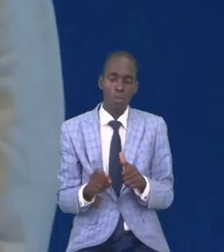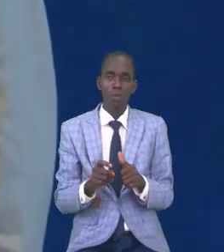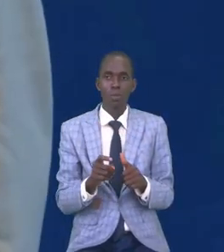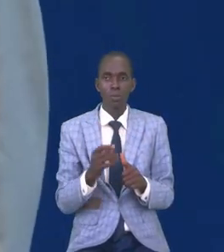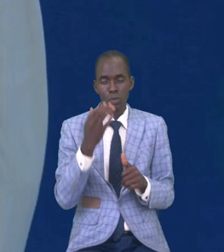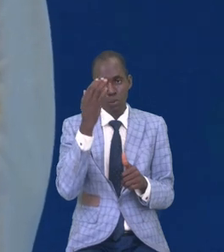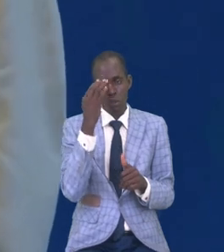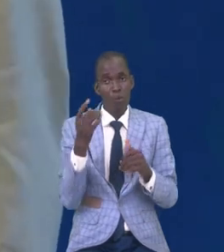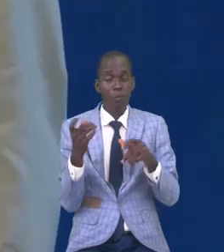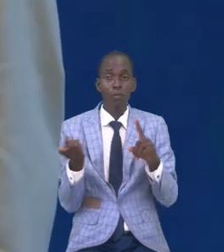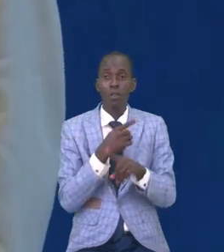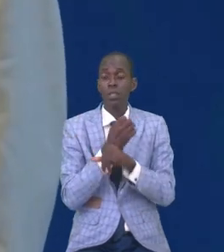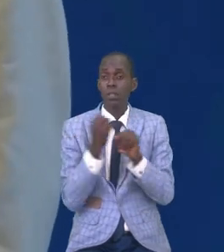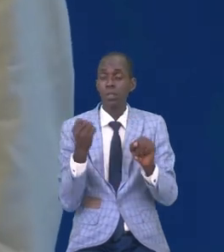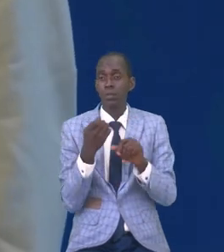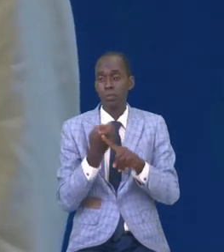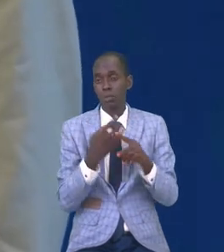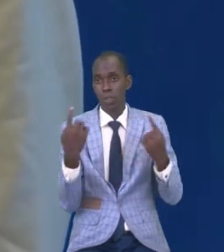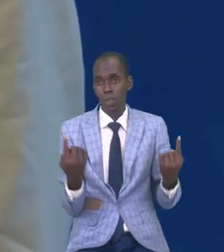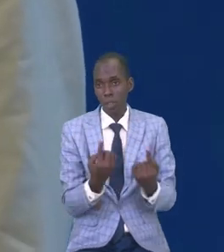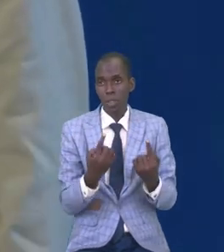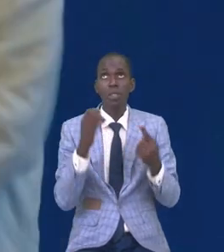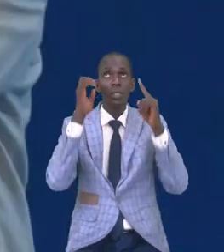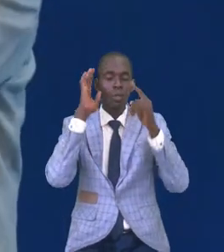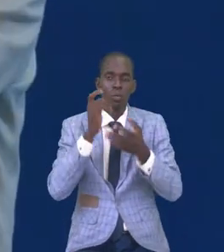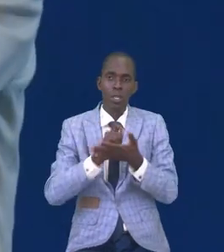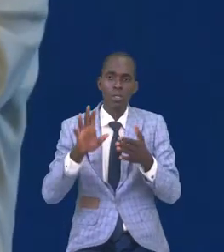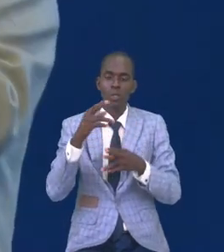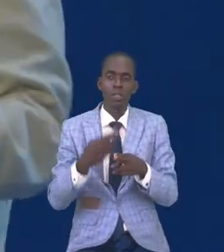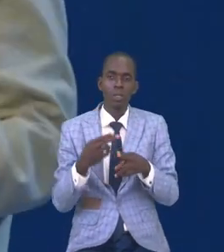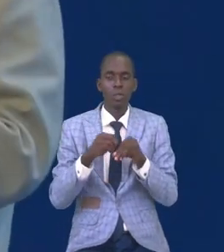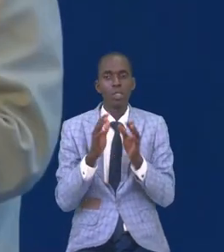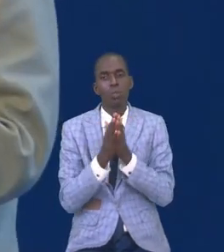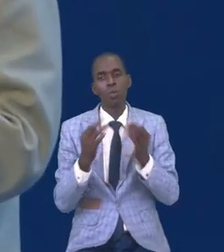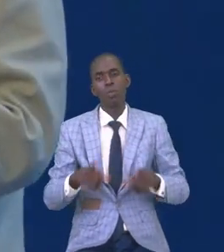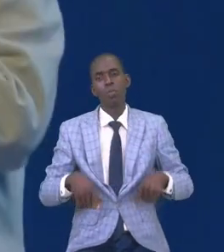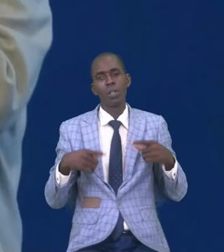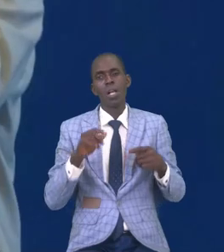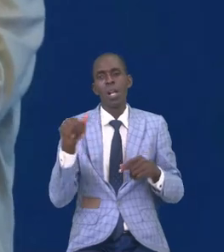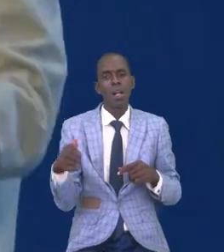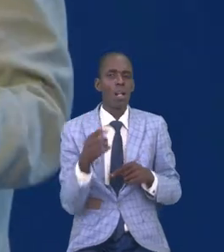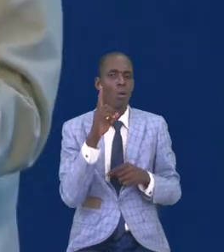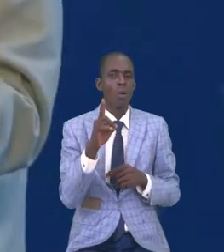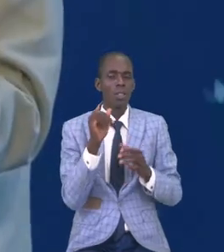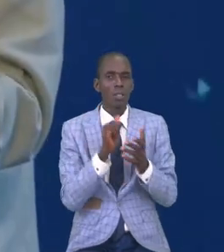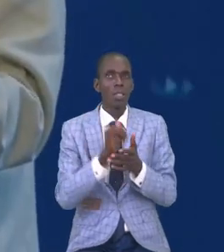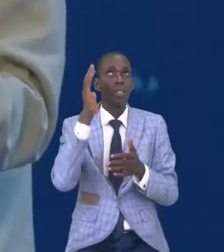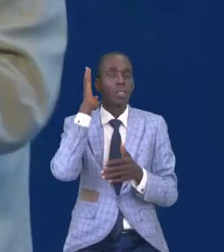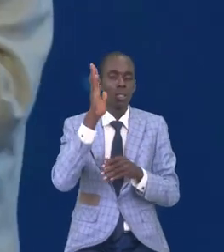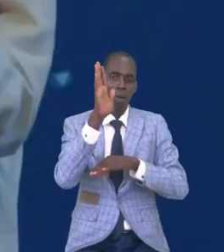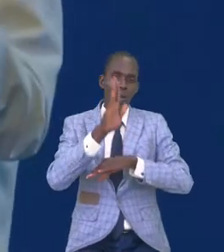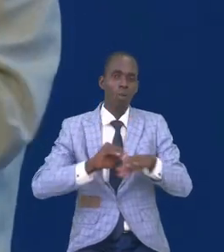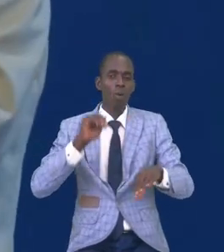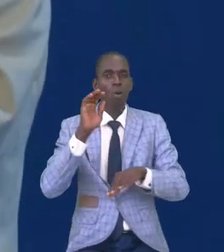your name in the book of life in heaven. Whosoever shall call on